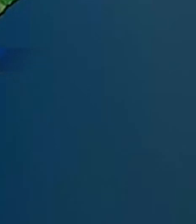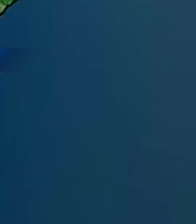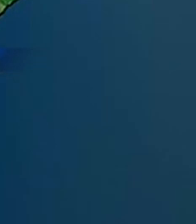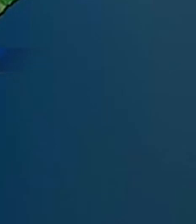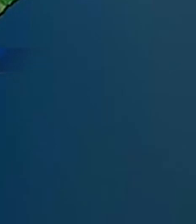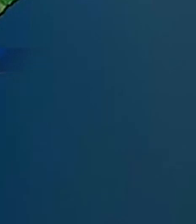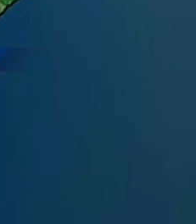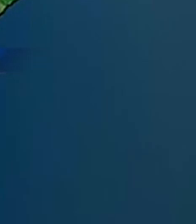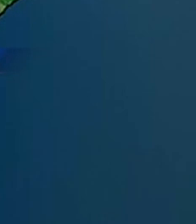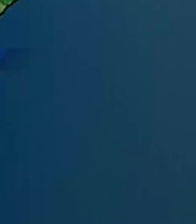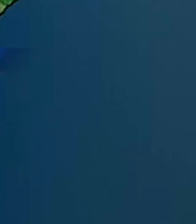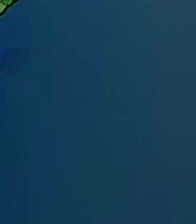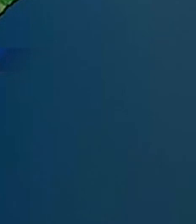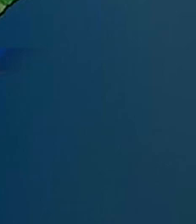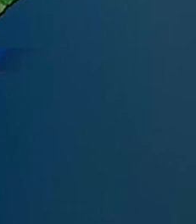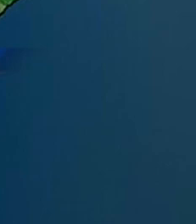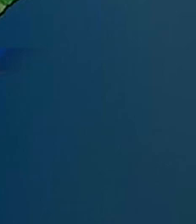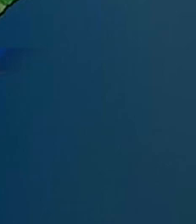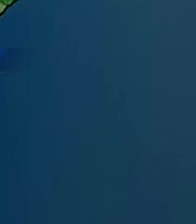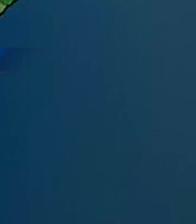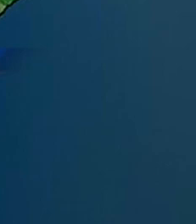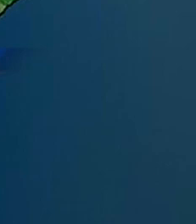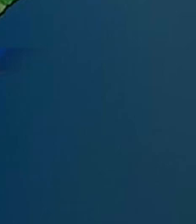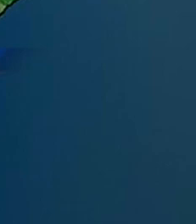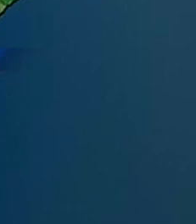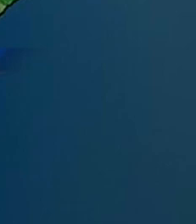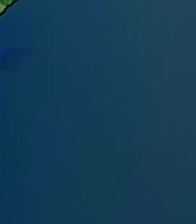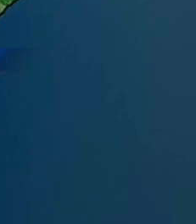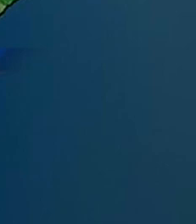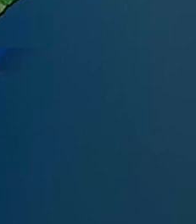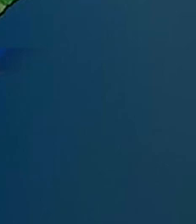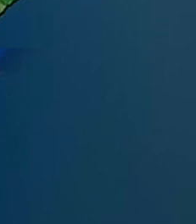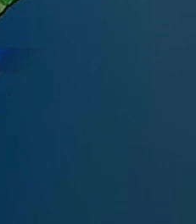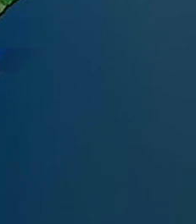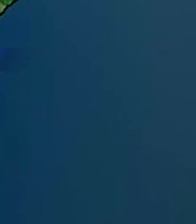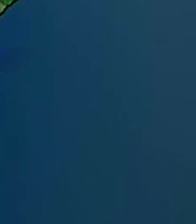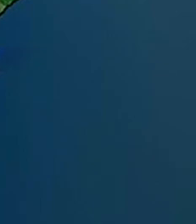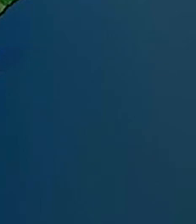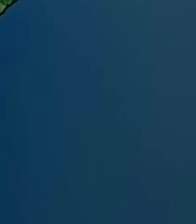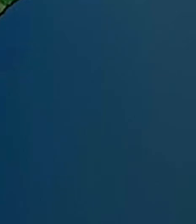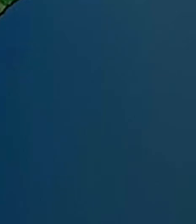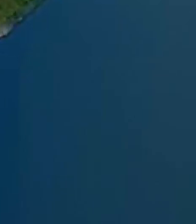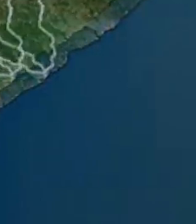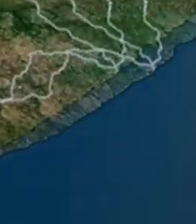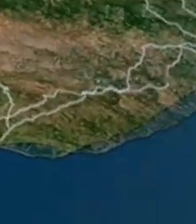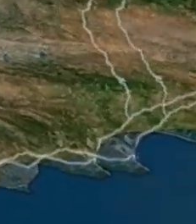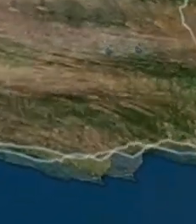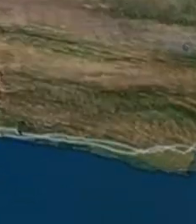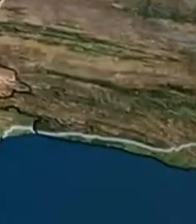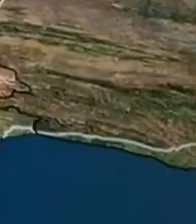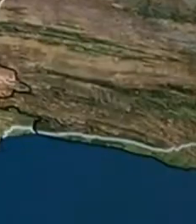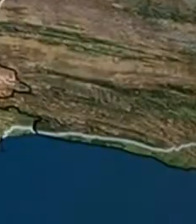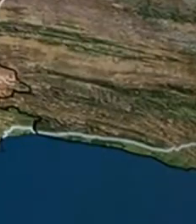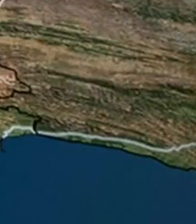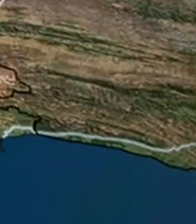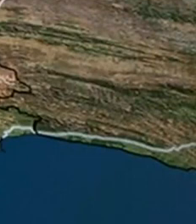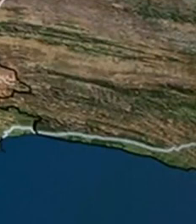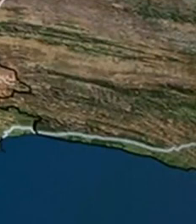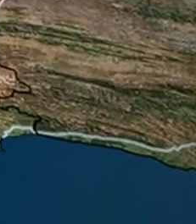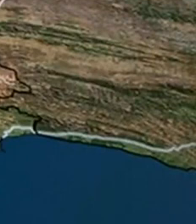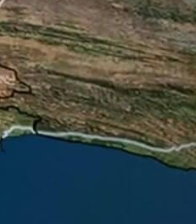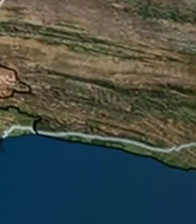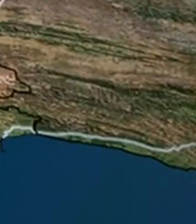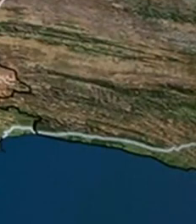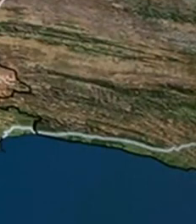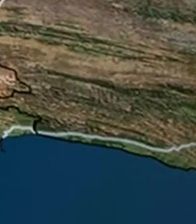ho le shemela mtsi robedi ka fela maletswai le hona ka komani ho tla tlhobate hona ha isale di phahama di phahama la fela ho le shemela mtsi e meraro ka